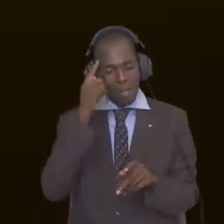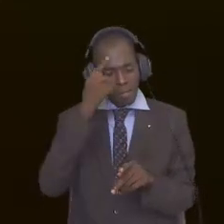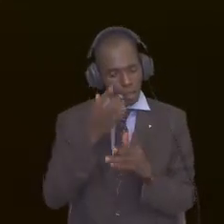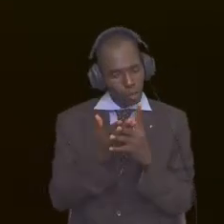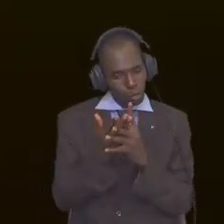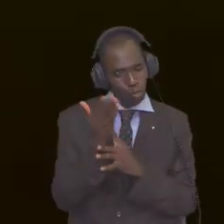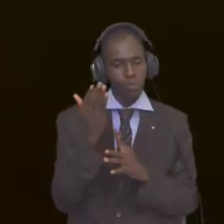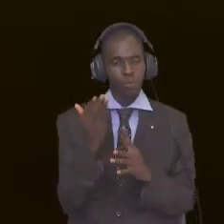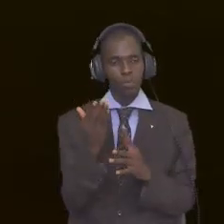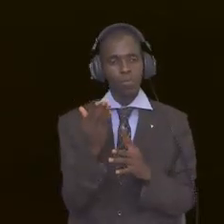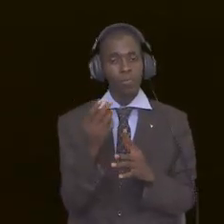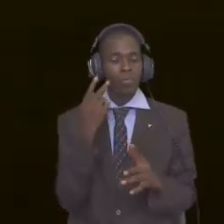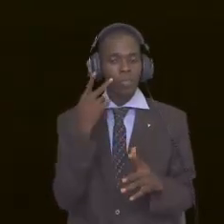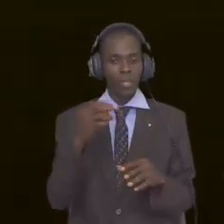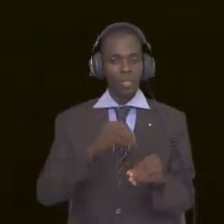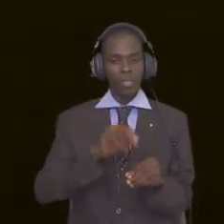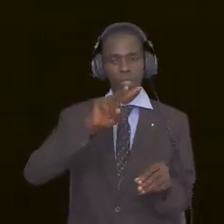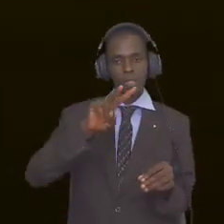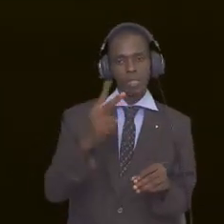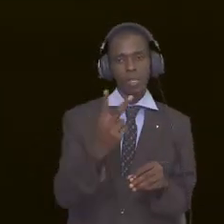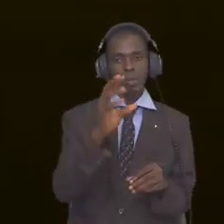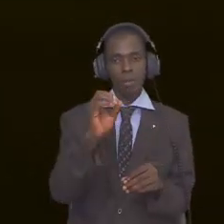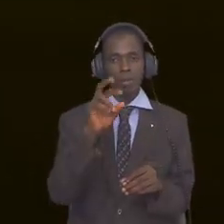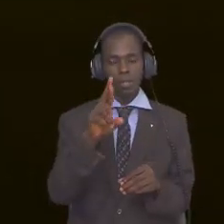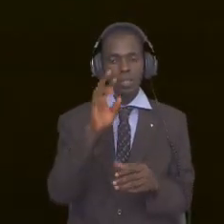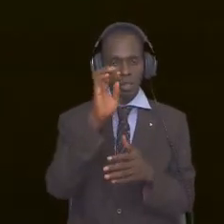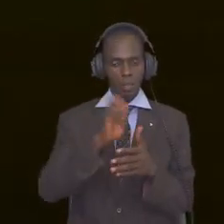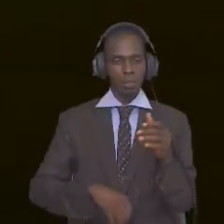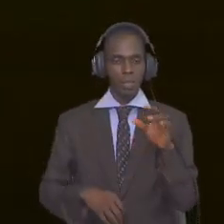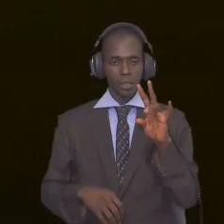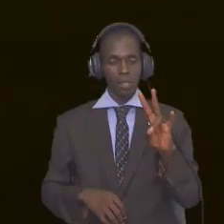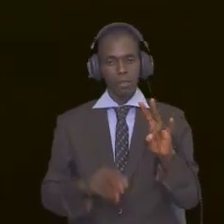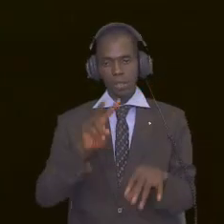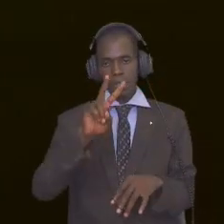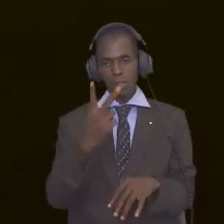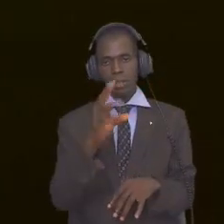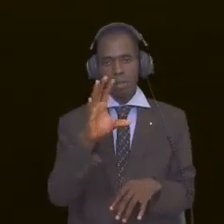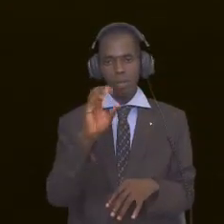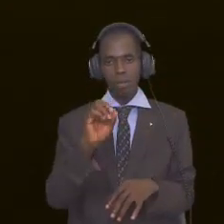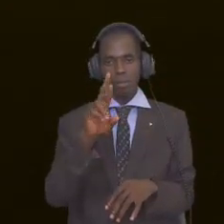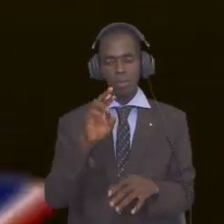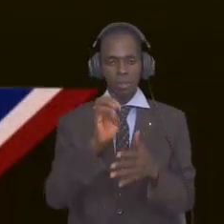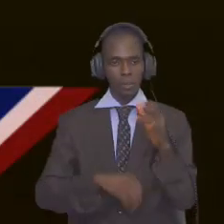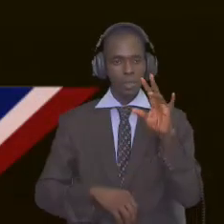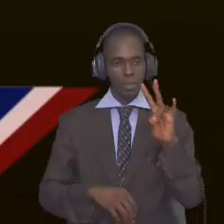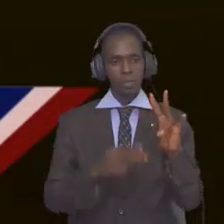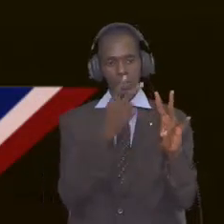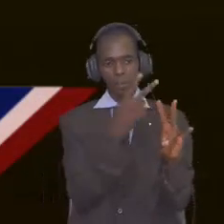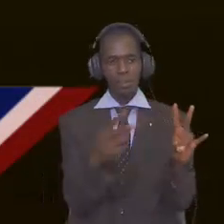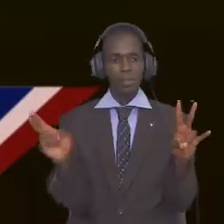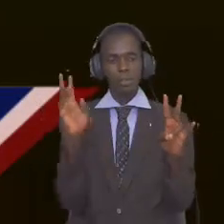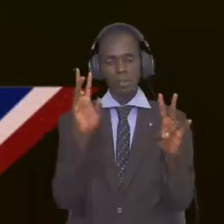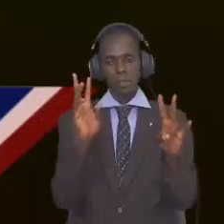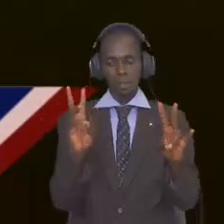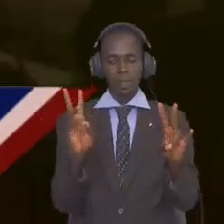you can do that. It tells us in 2 Corinthians chapter 7, and I'm reading from verse 6, 2 Corinthians